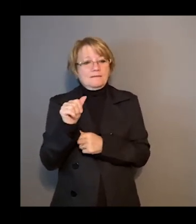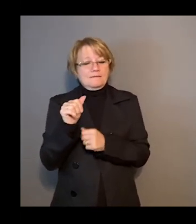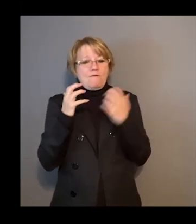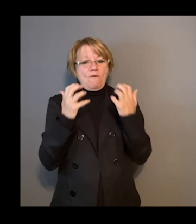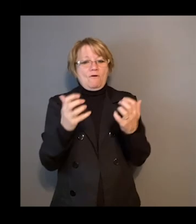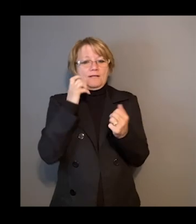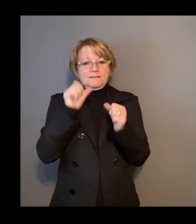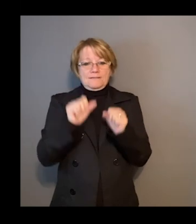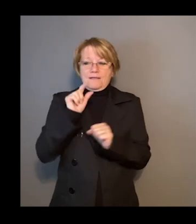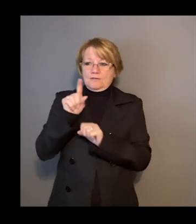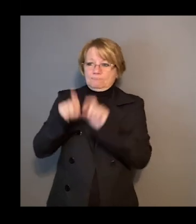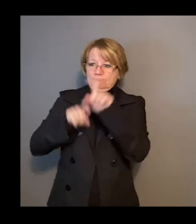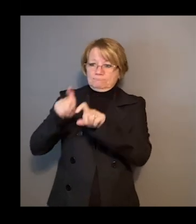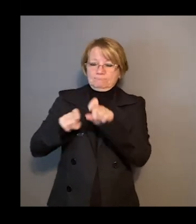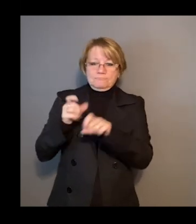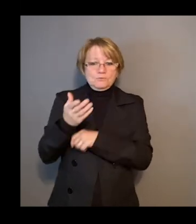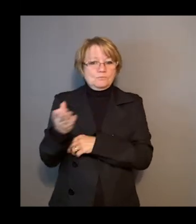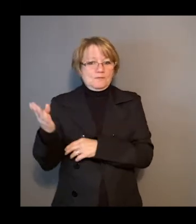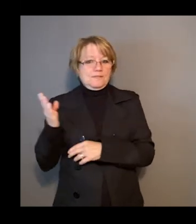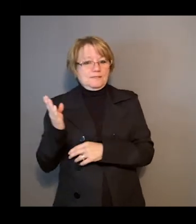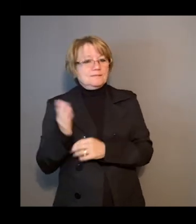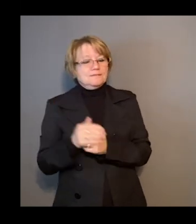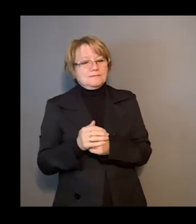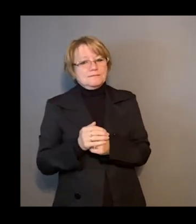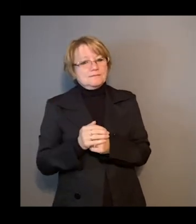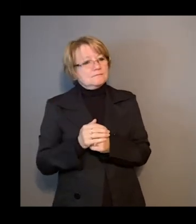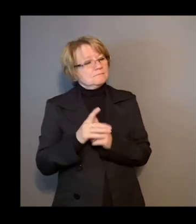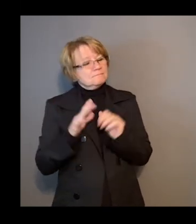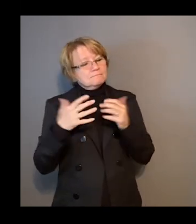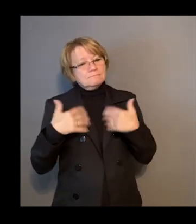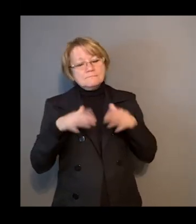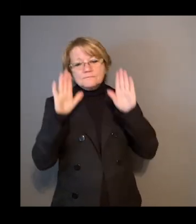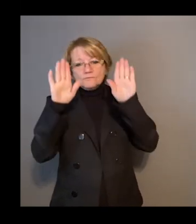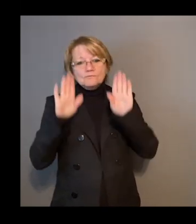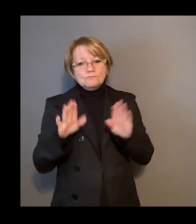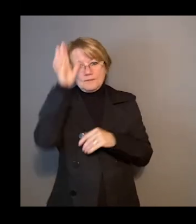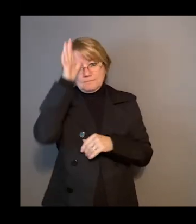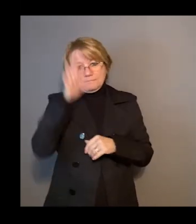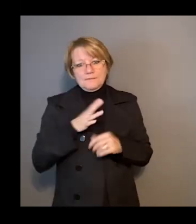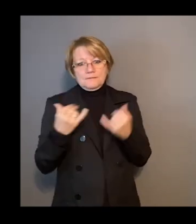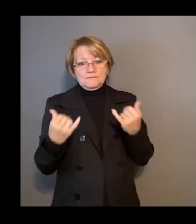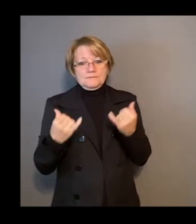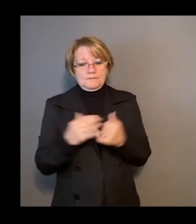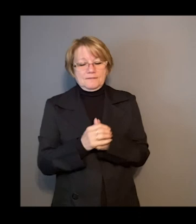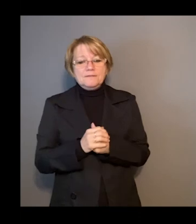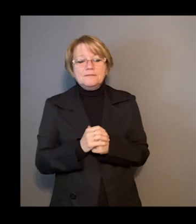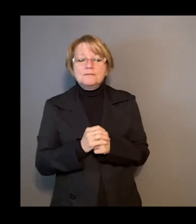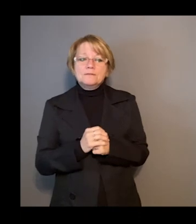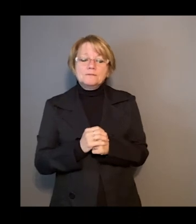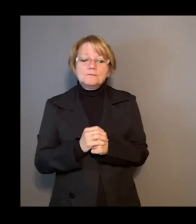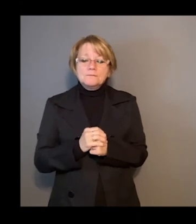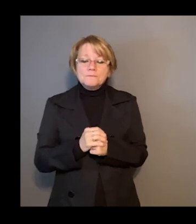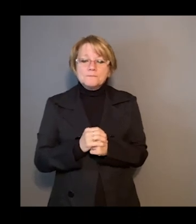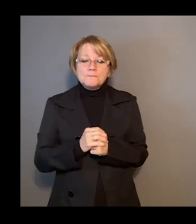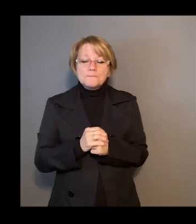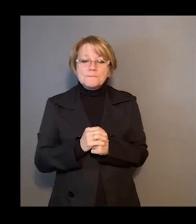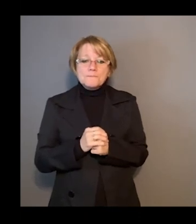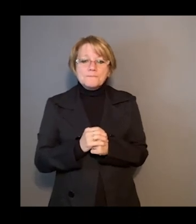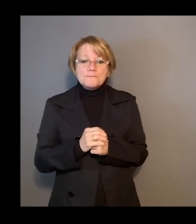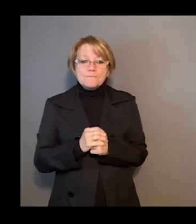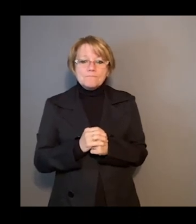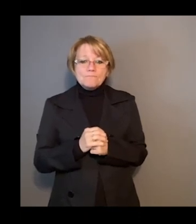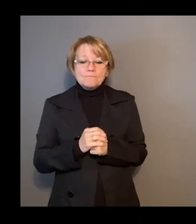these great men that we have here today. So what we're gonna do now is we're gonna go into,